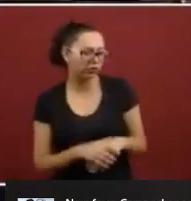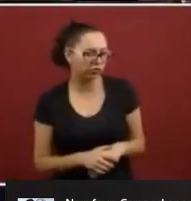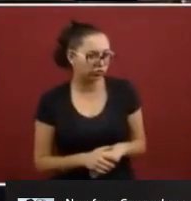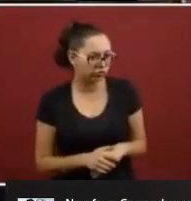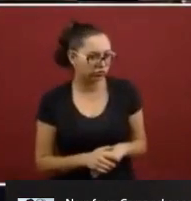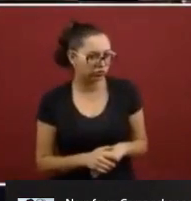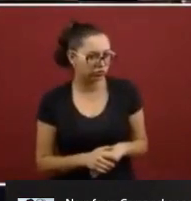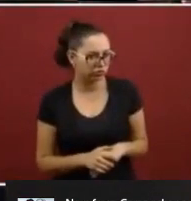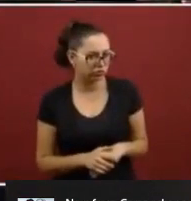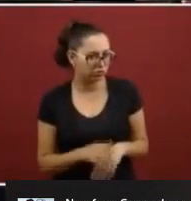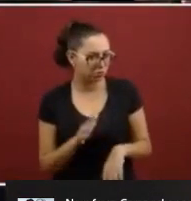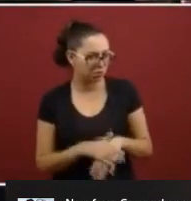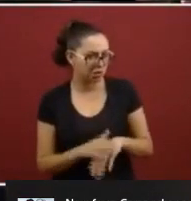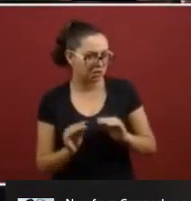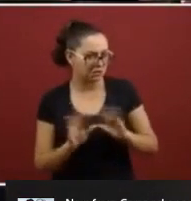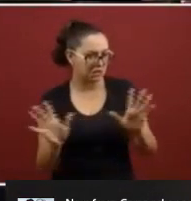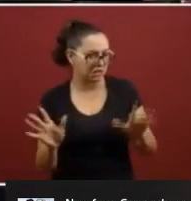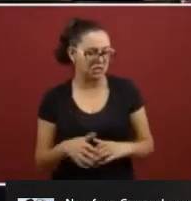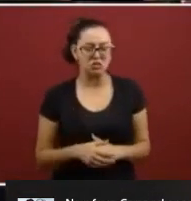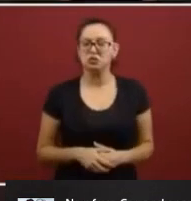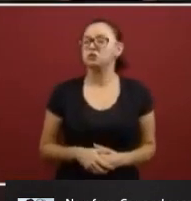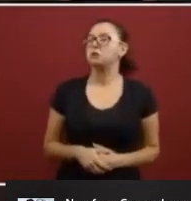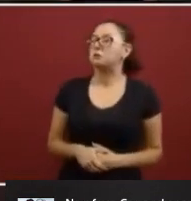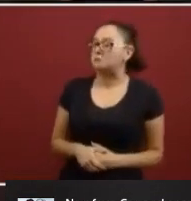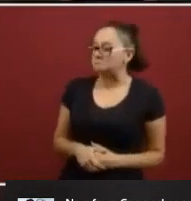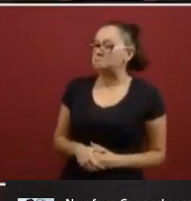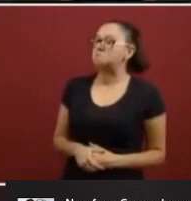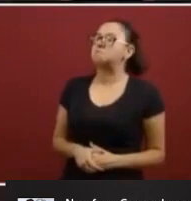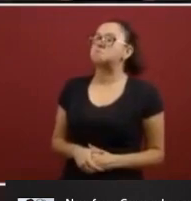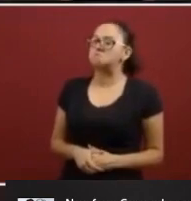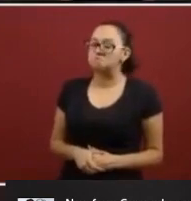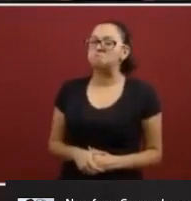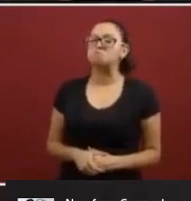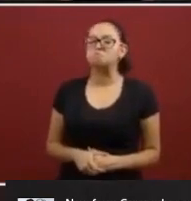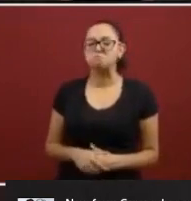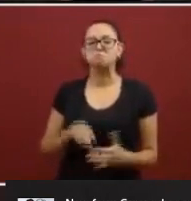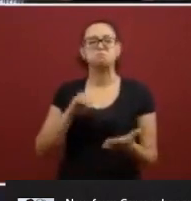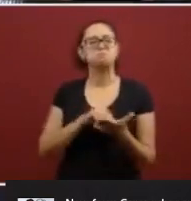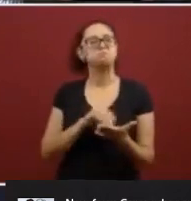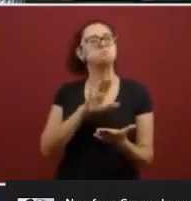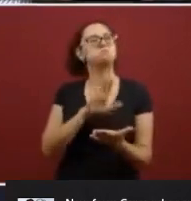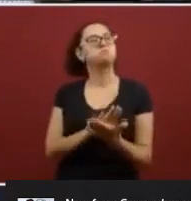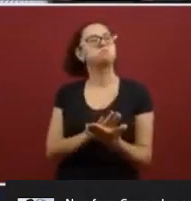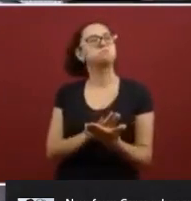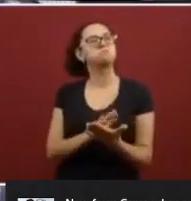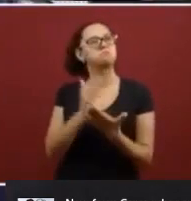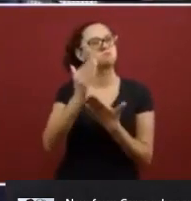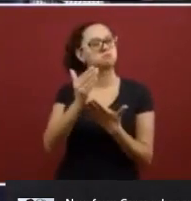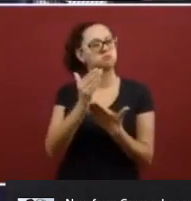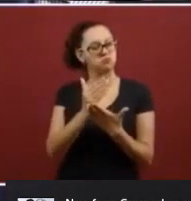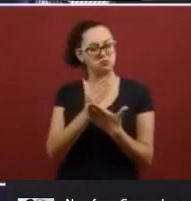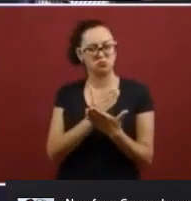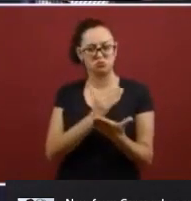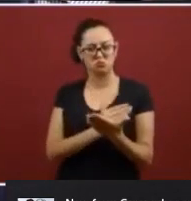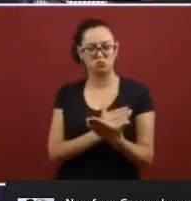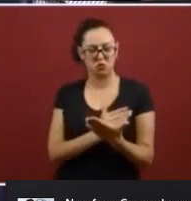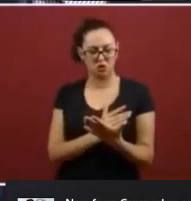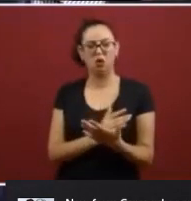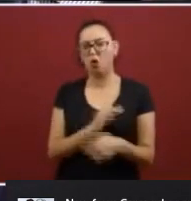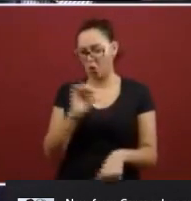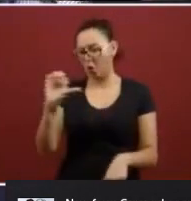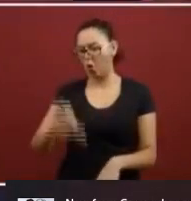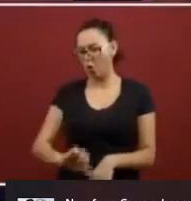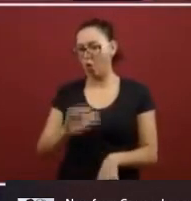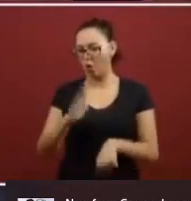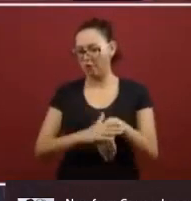The government's going to get control of the Sí, funds now. están registrados. And now Les they're vamos a entregar registered hoy and la they're going to información.